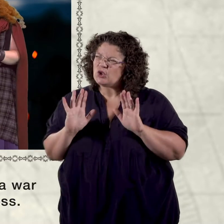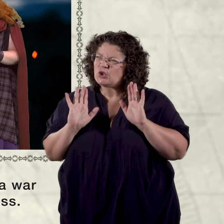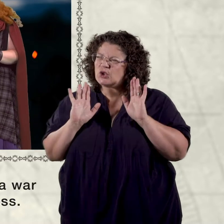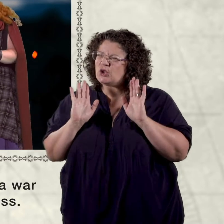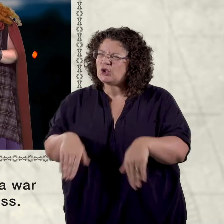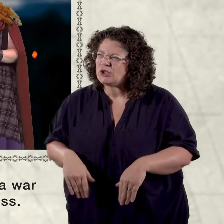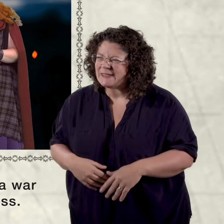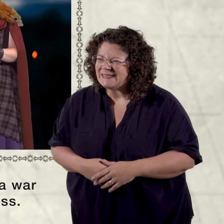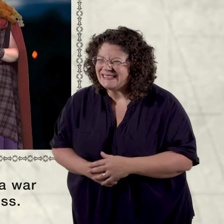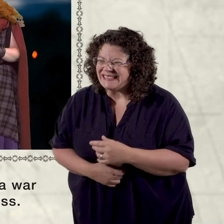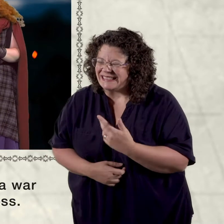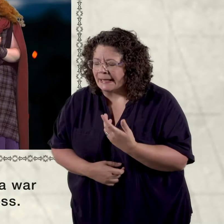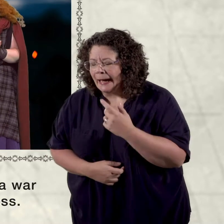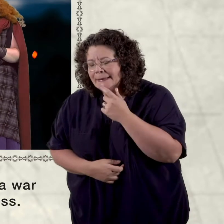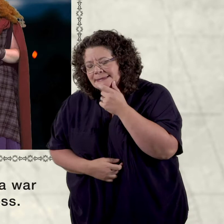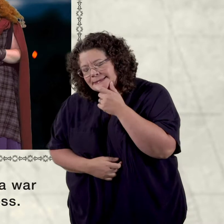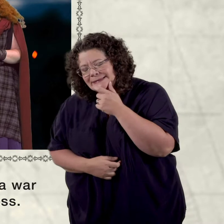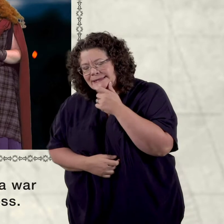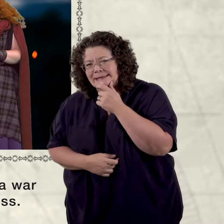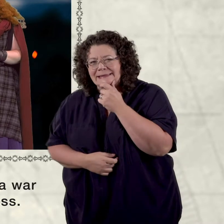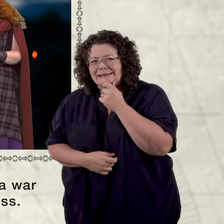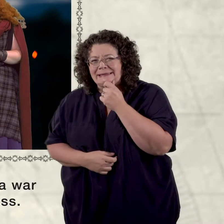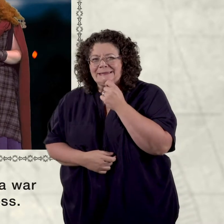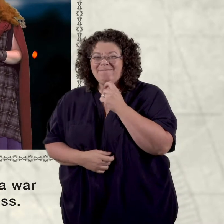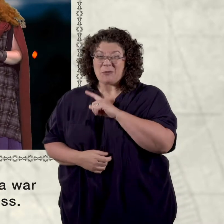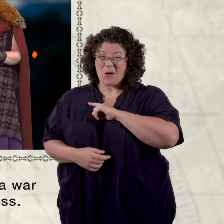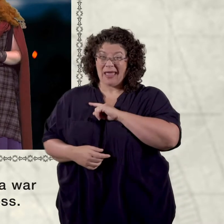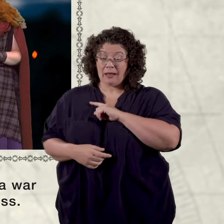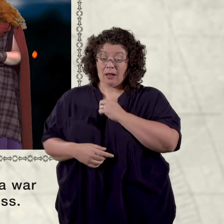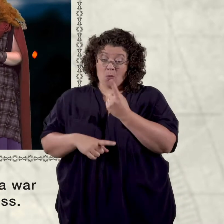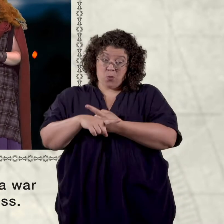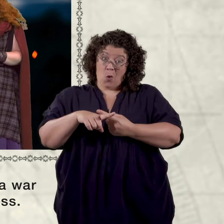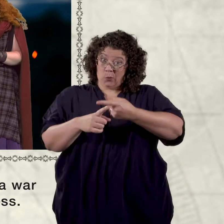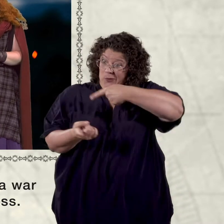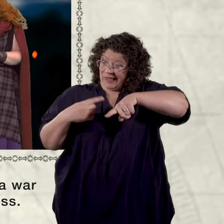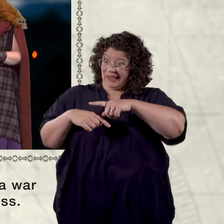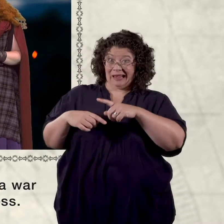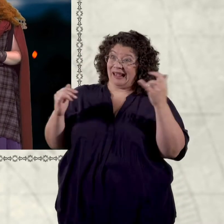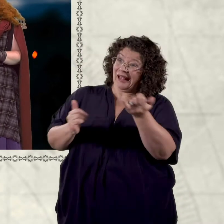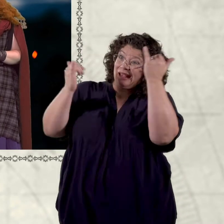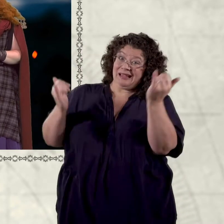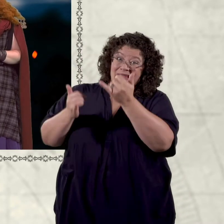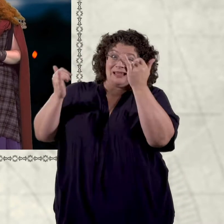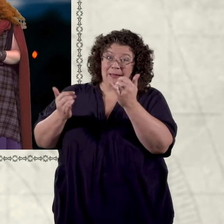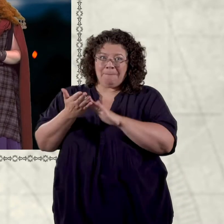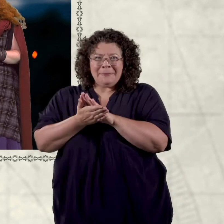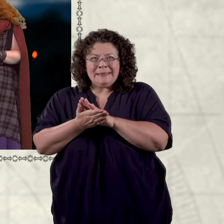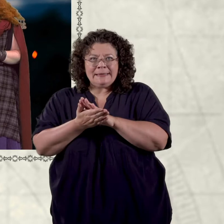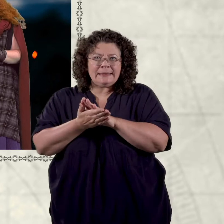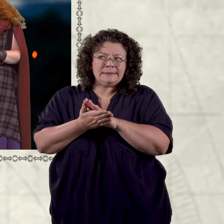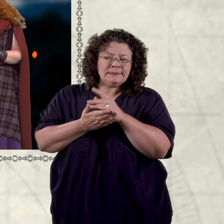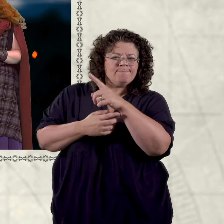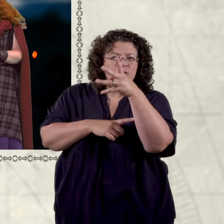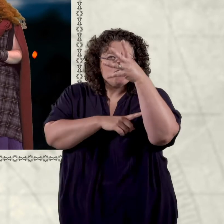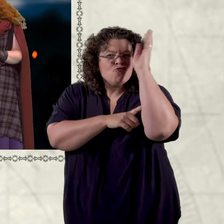were still in the middle of of a war, might have been a little bit careless. Because that week